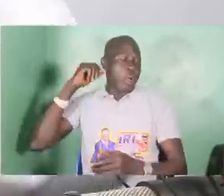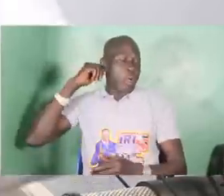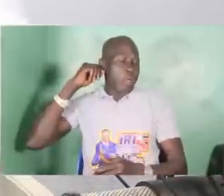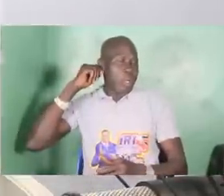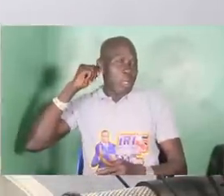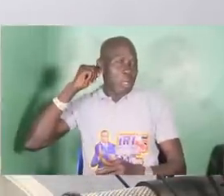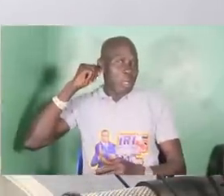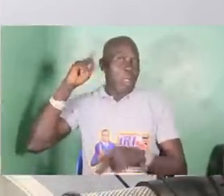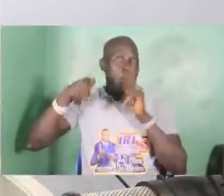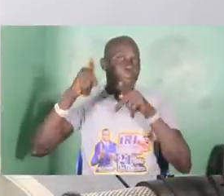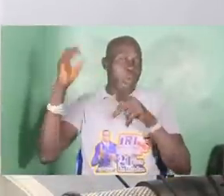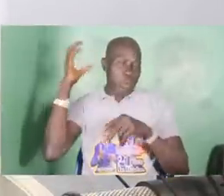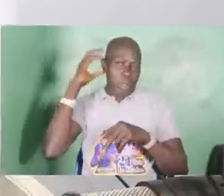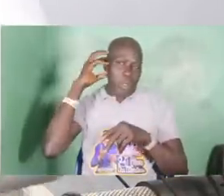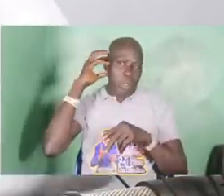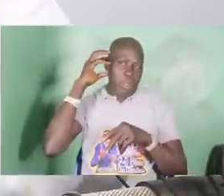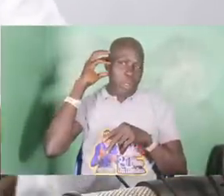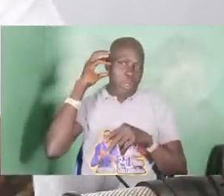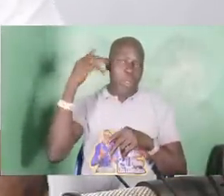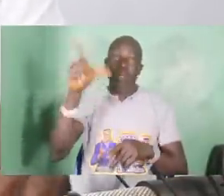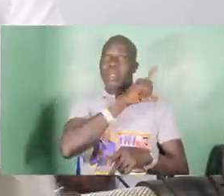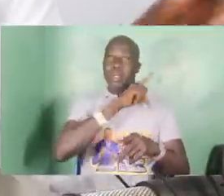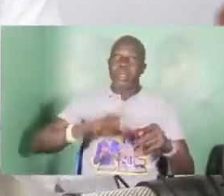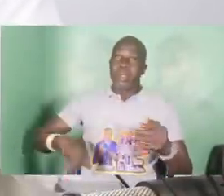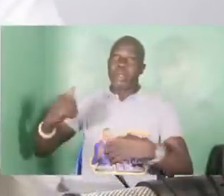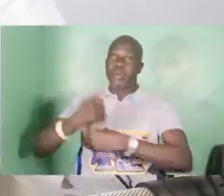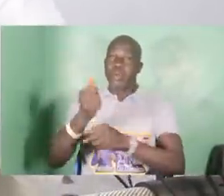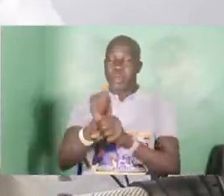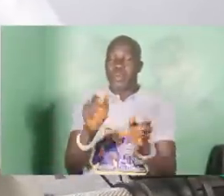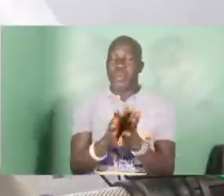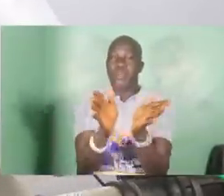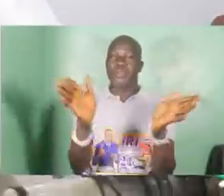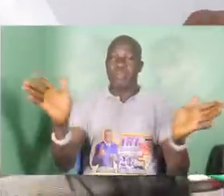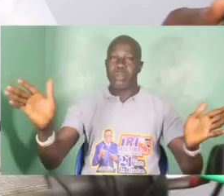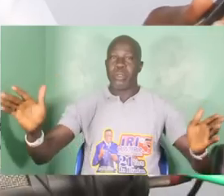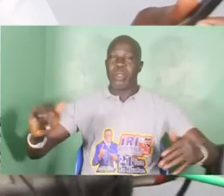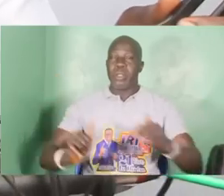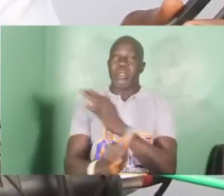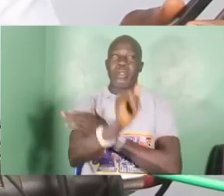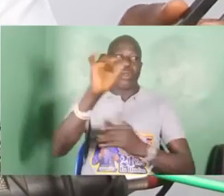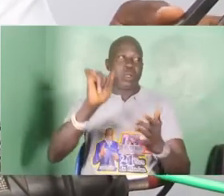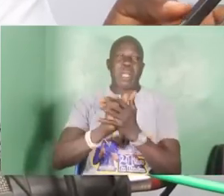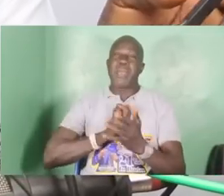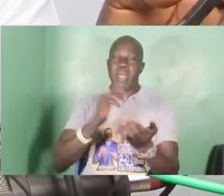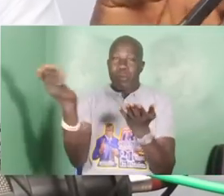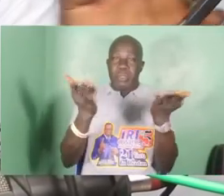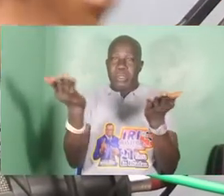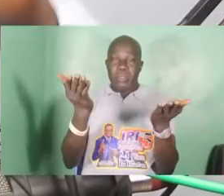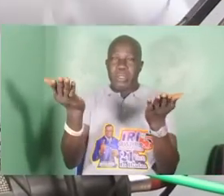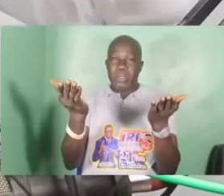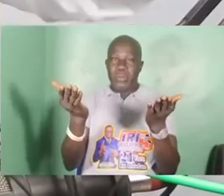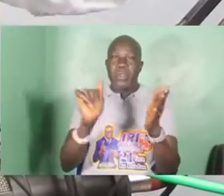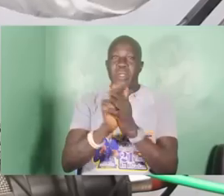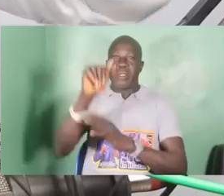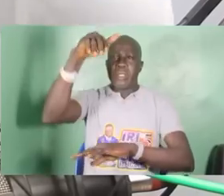to n gbo mi every of my listeners Olorun isodi pupo God of multiplication Olorun ti emi nsi the Lord that I said